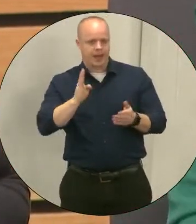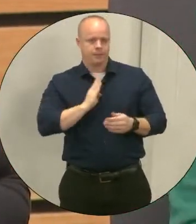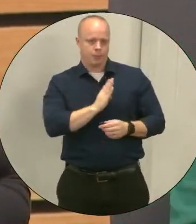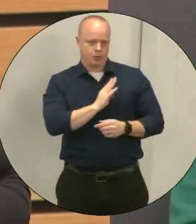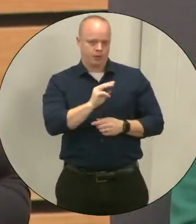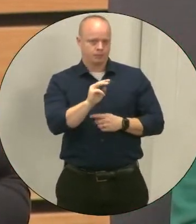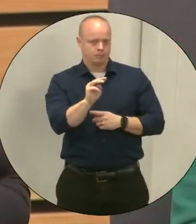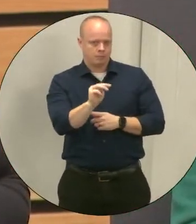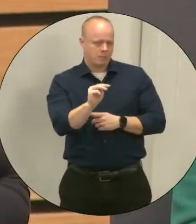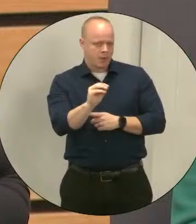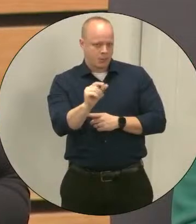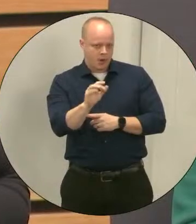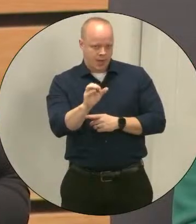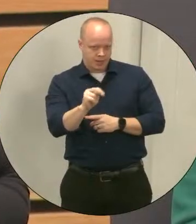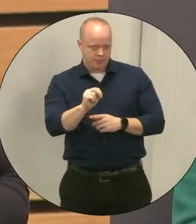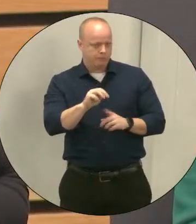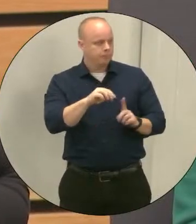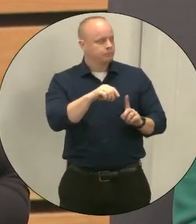number